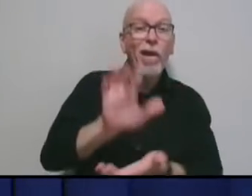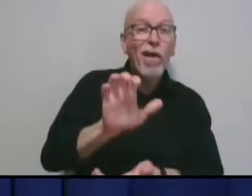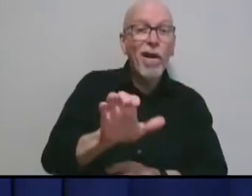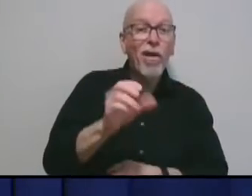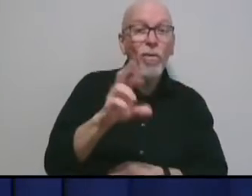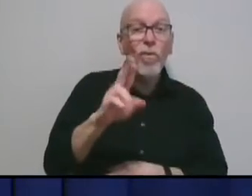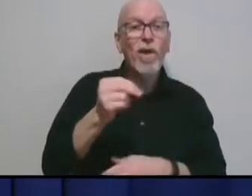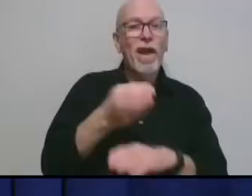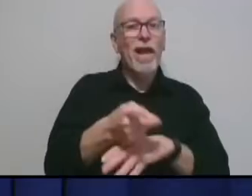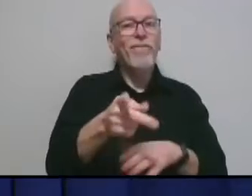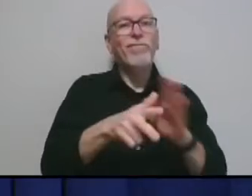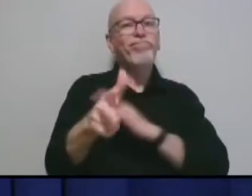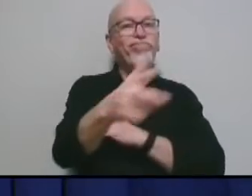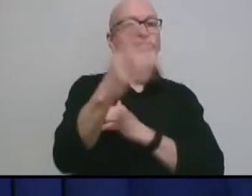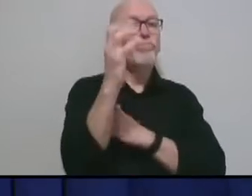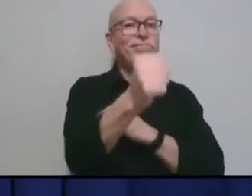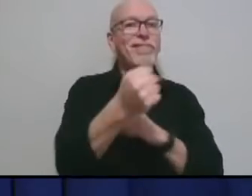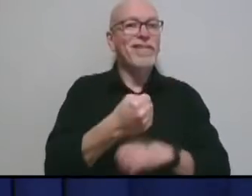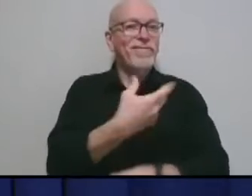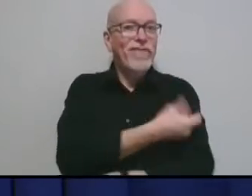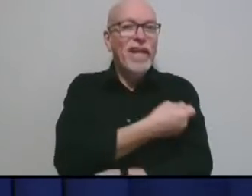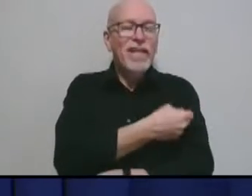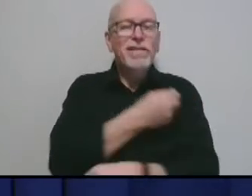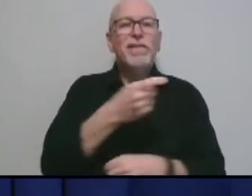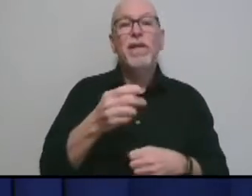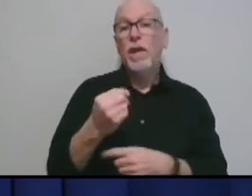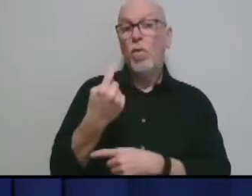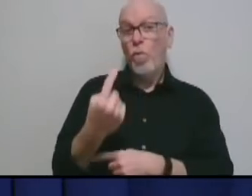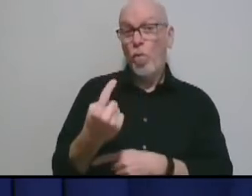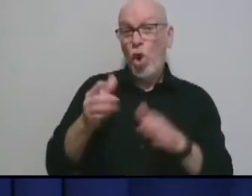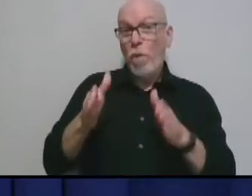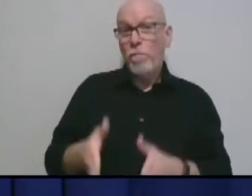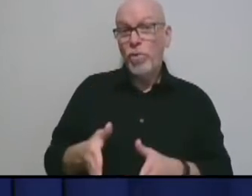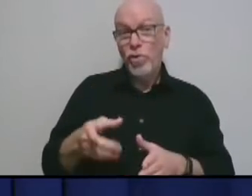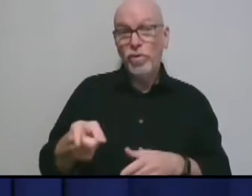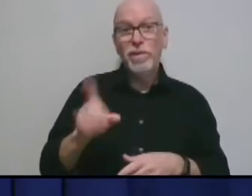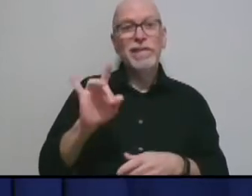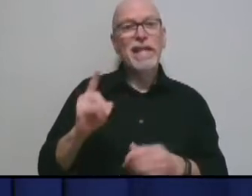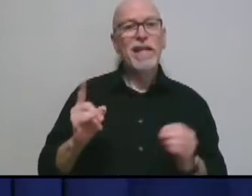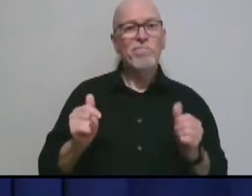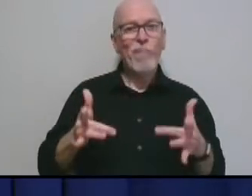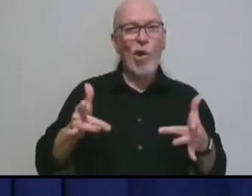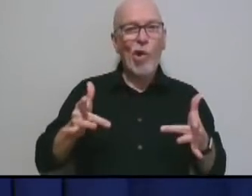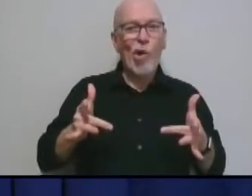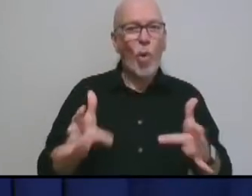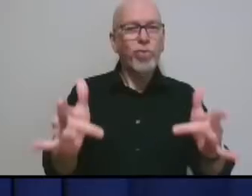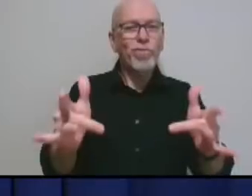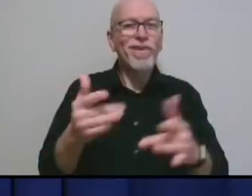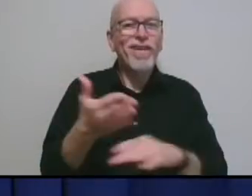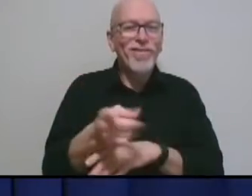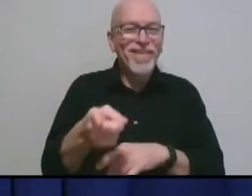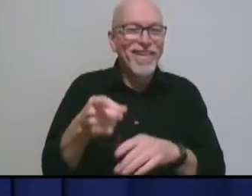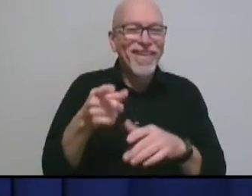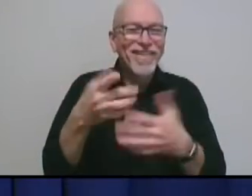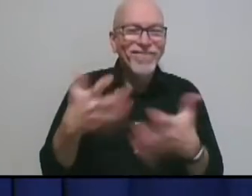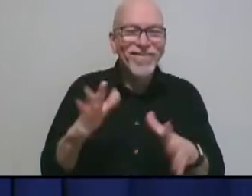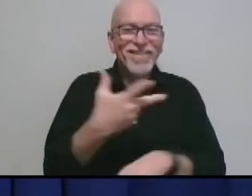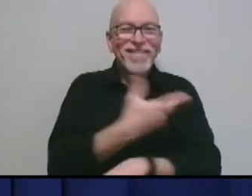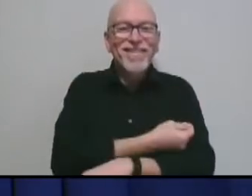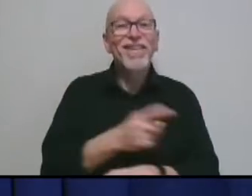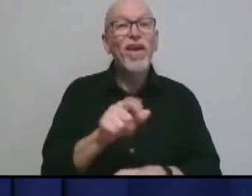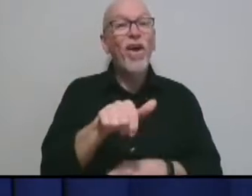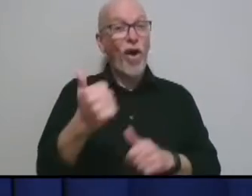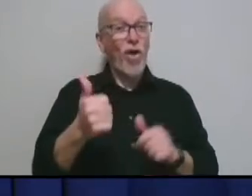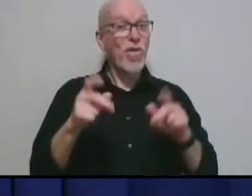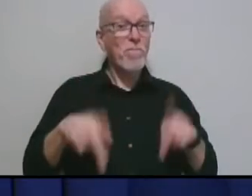after receiving their vaccine, and at least one person peeled a little rubber while exiting into pit row. Another person